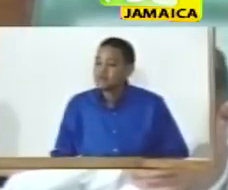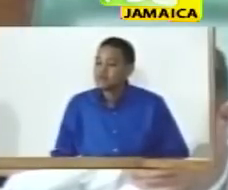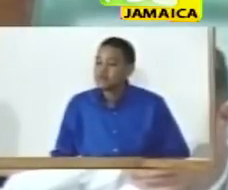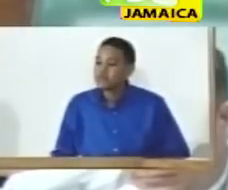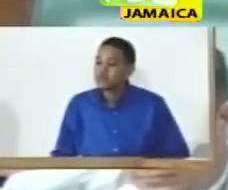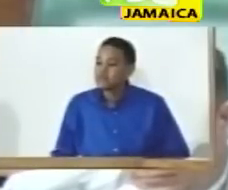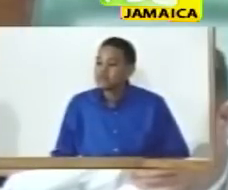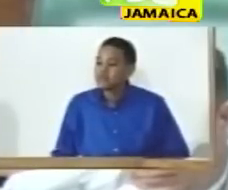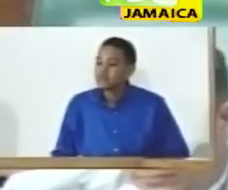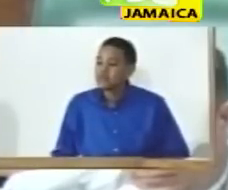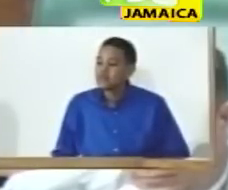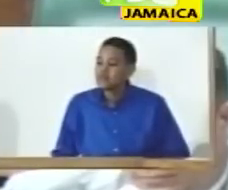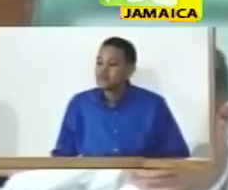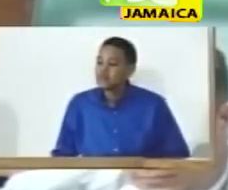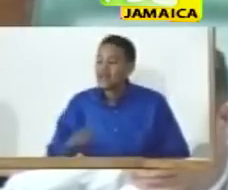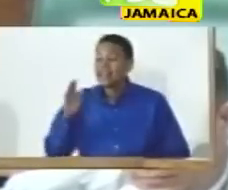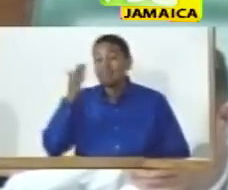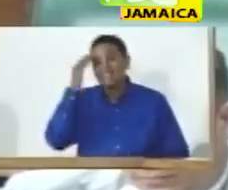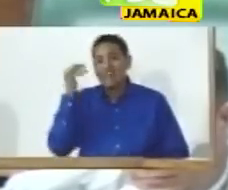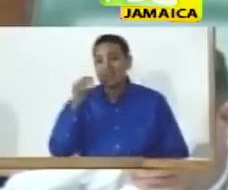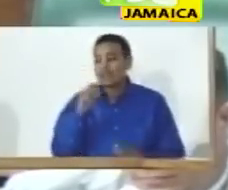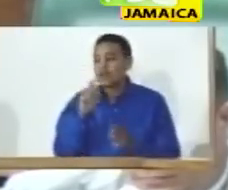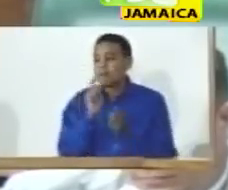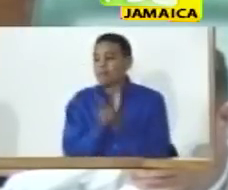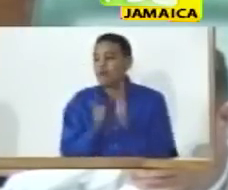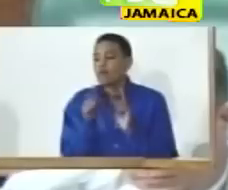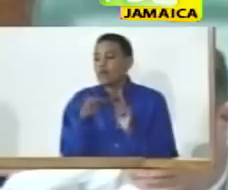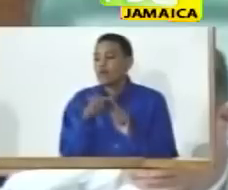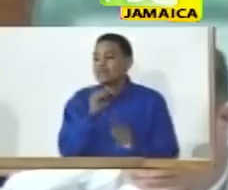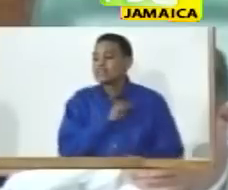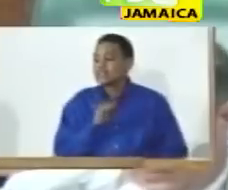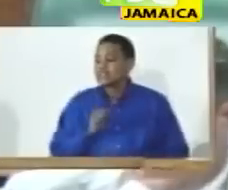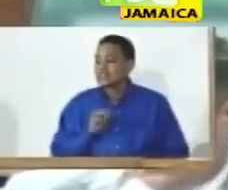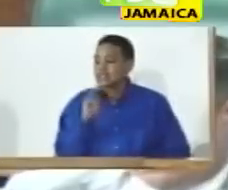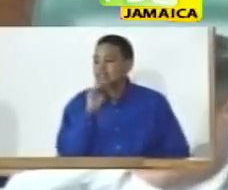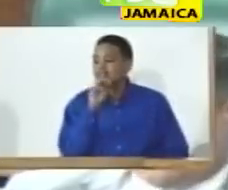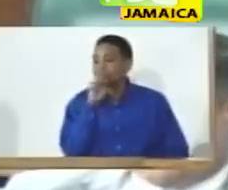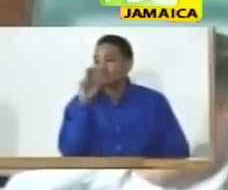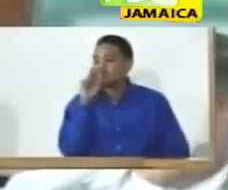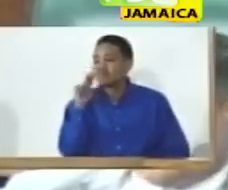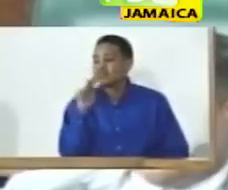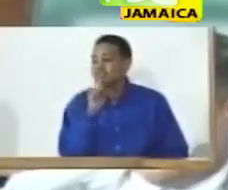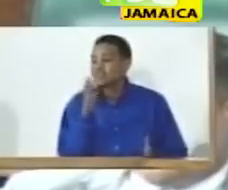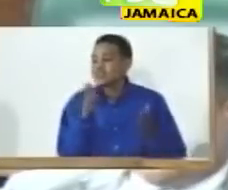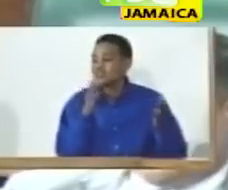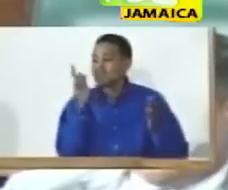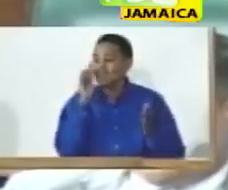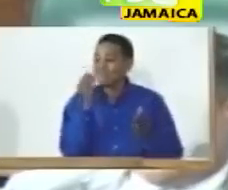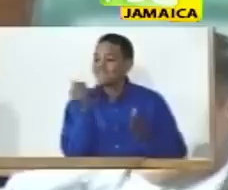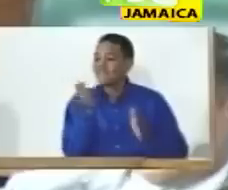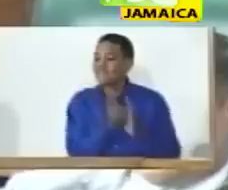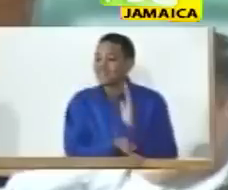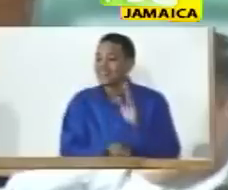and I will never forget the moment when Senator Morrison served just for a few minutes.